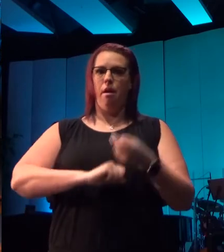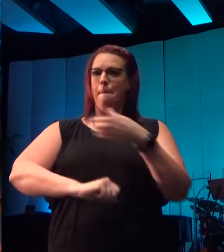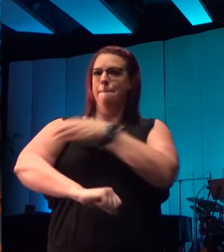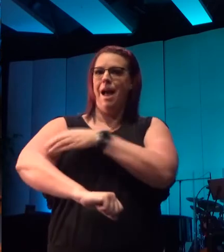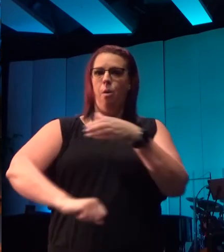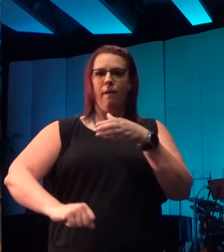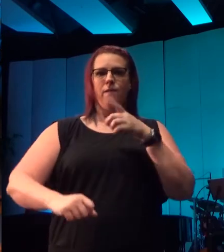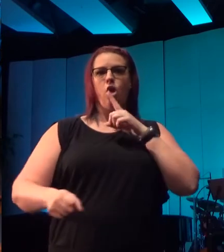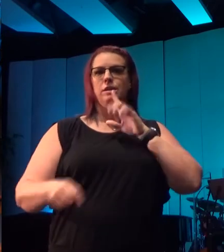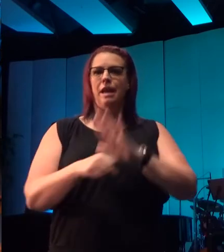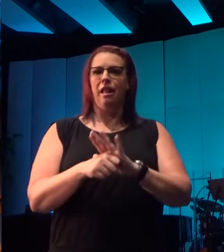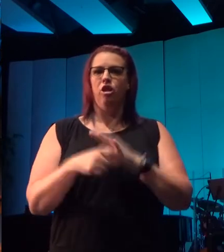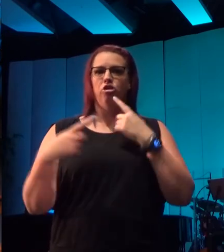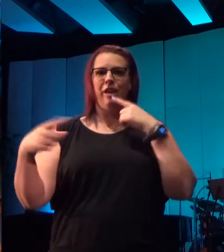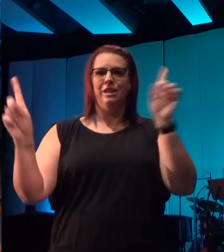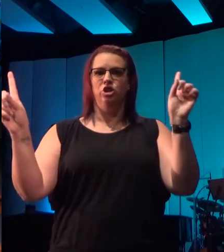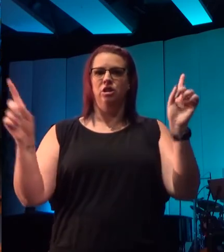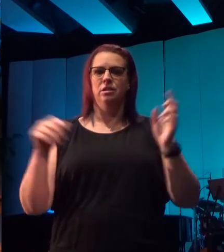declaration.